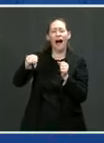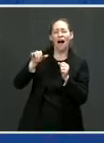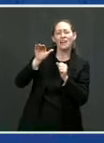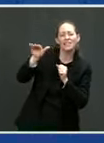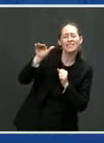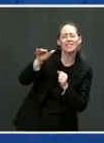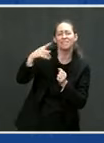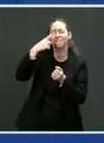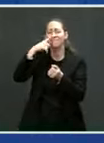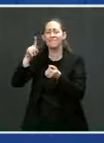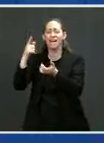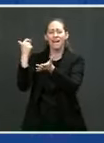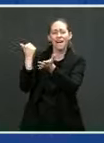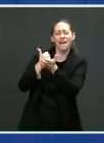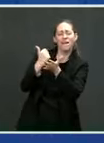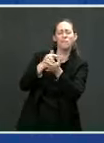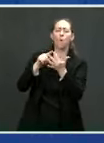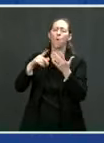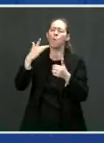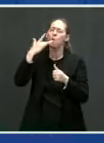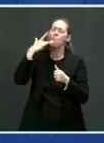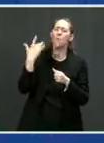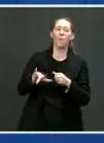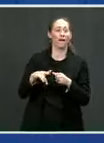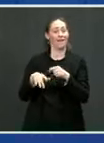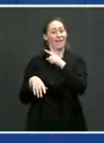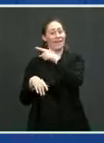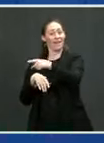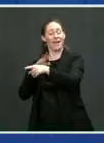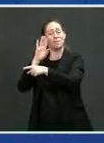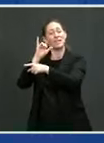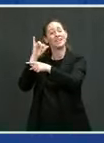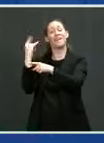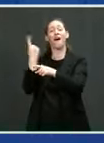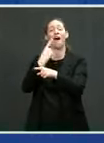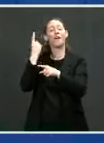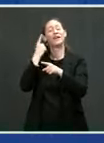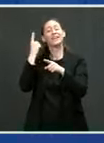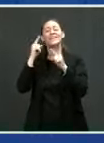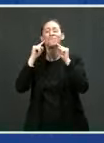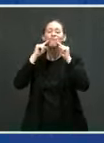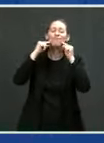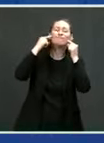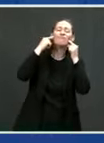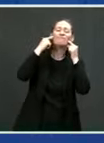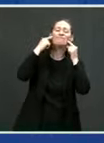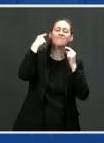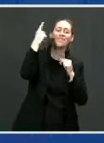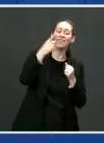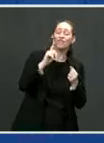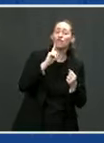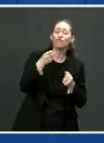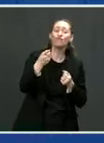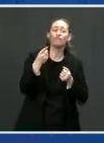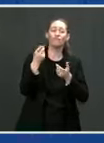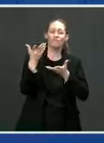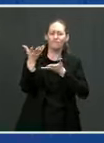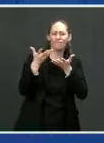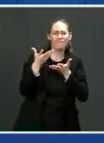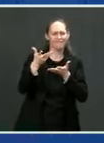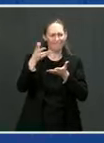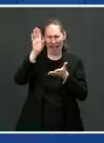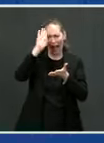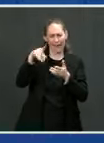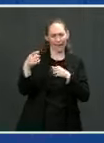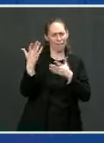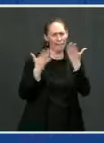question?" Billy would flash his wide smile, eyes full of mirth, and say, "But you already did."